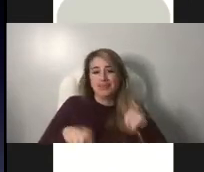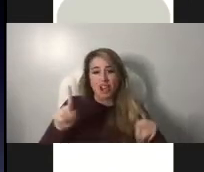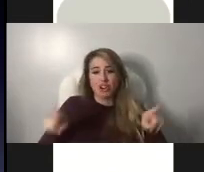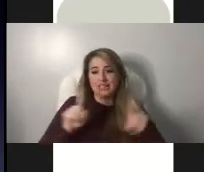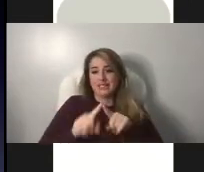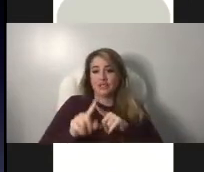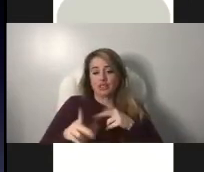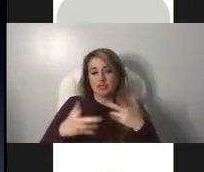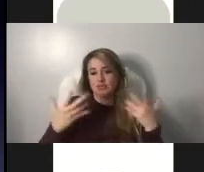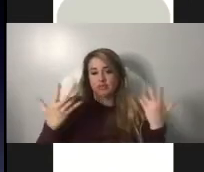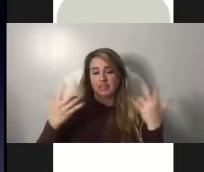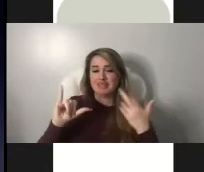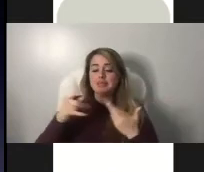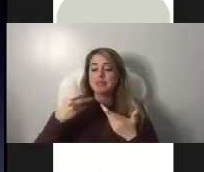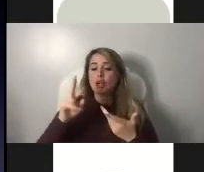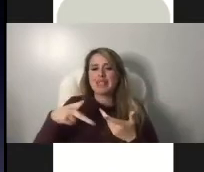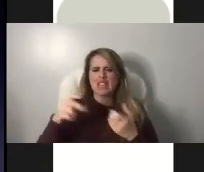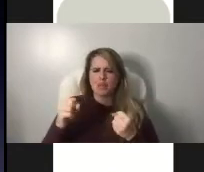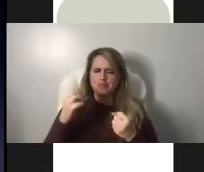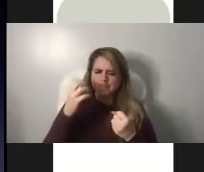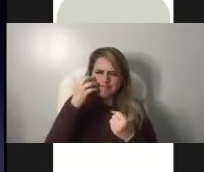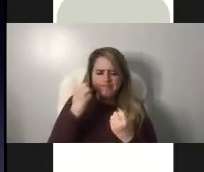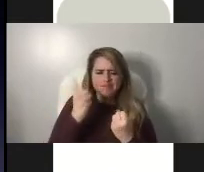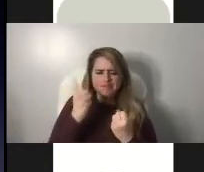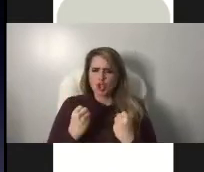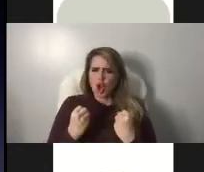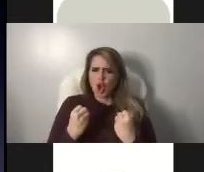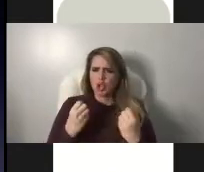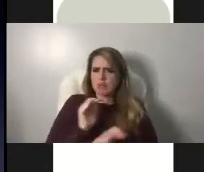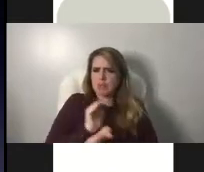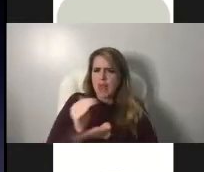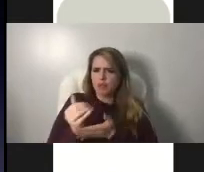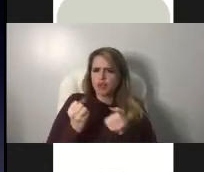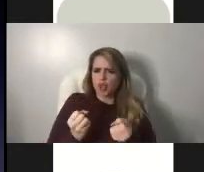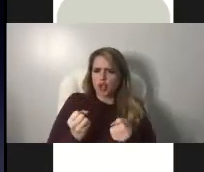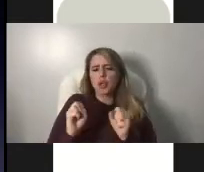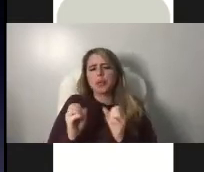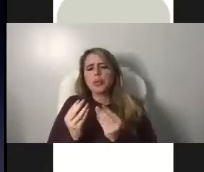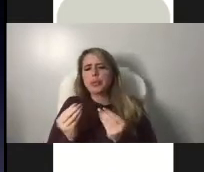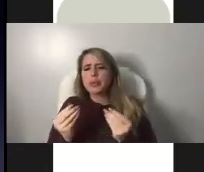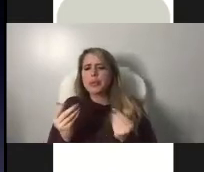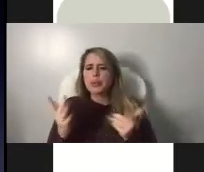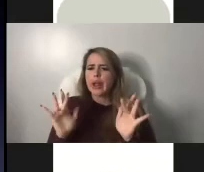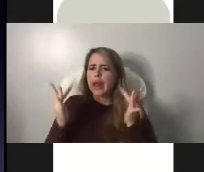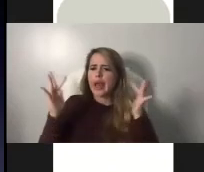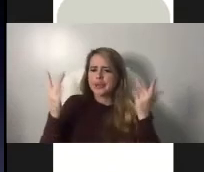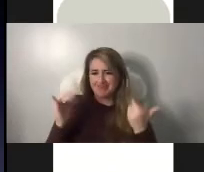concentrations. So PRP can be concentrated in certain amounts, 5x of